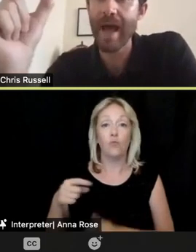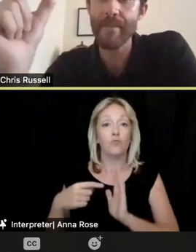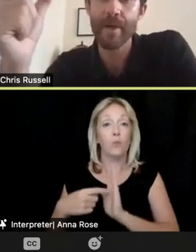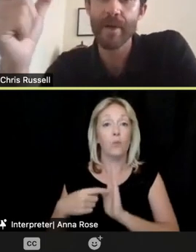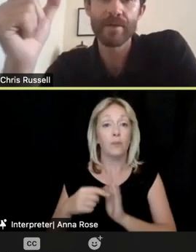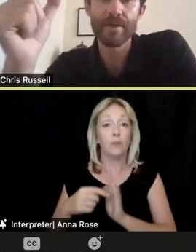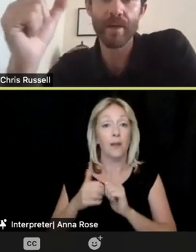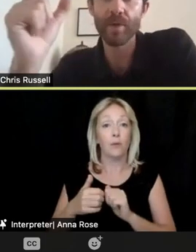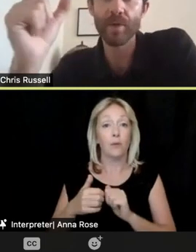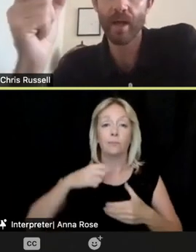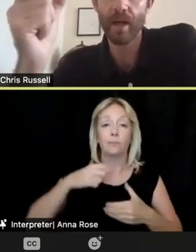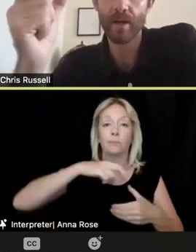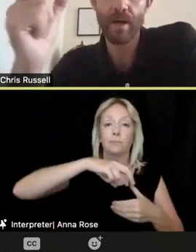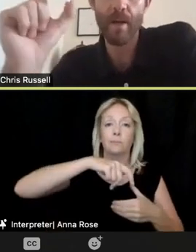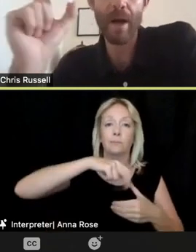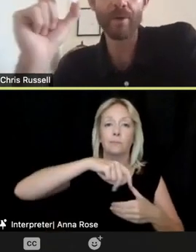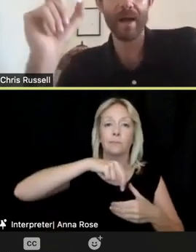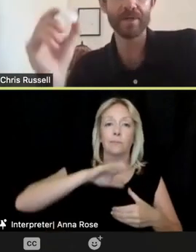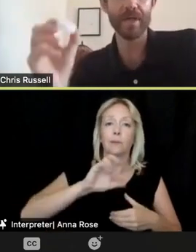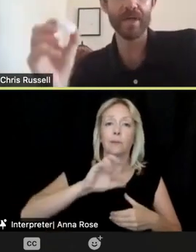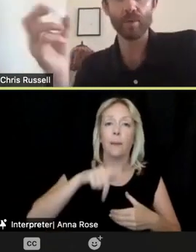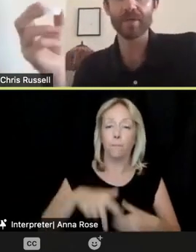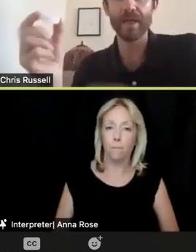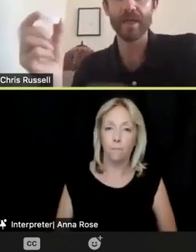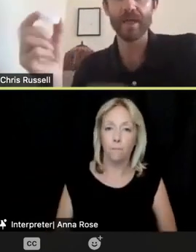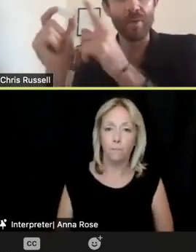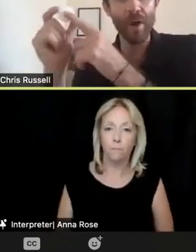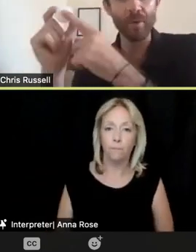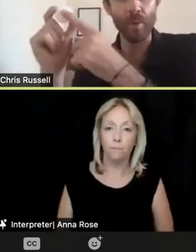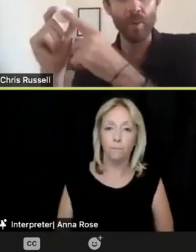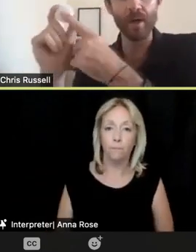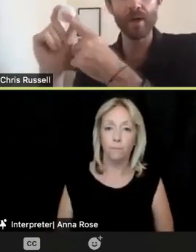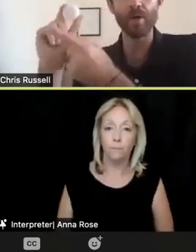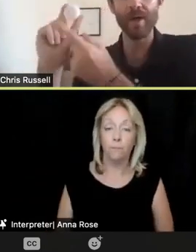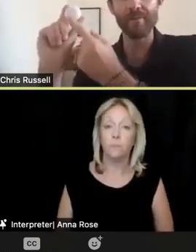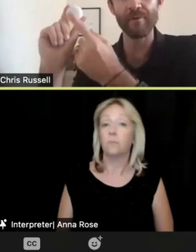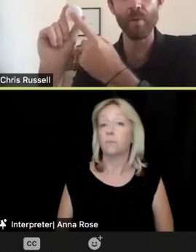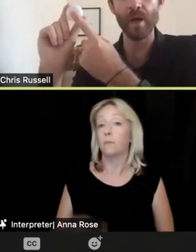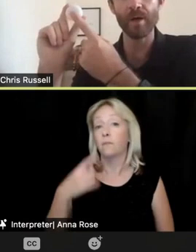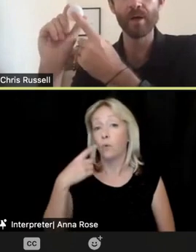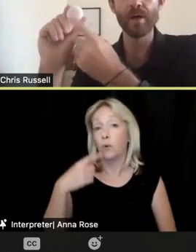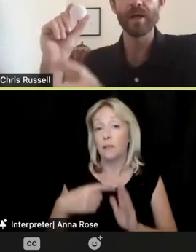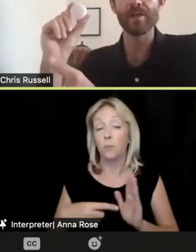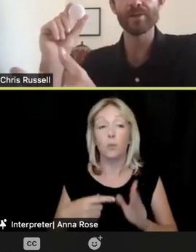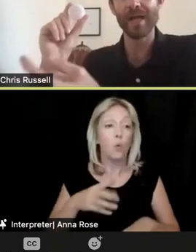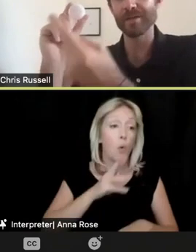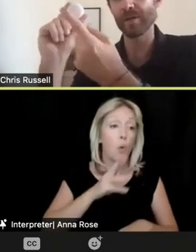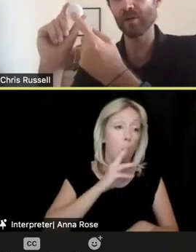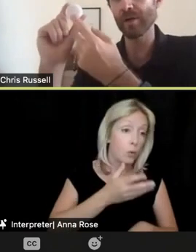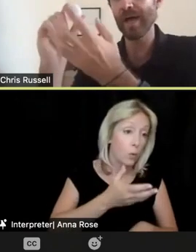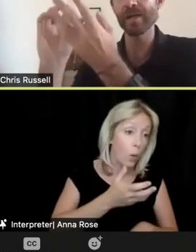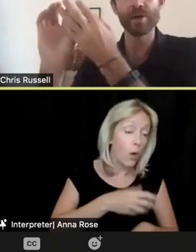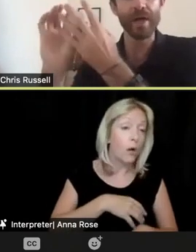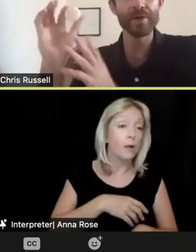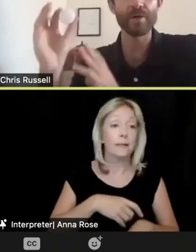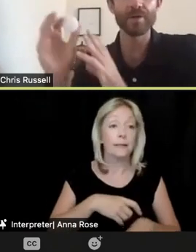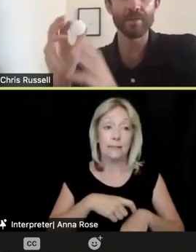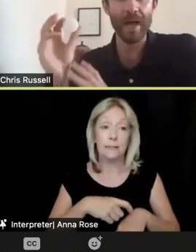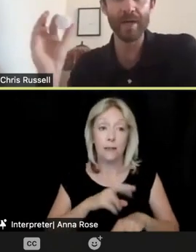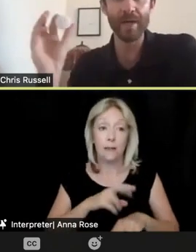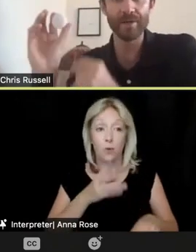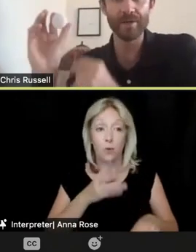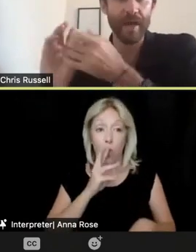using the cap to communicate about the object. And we could say, do you want the water or time for water? And the child's going to look at it or